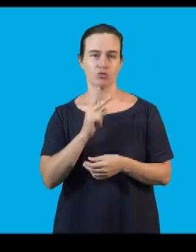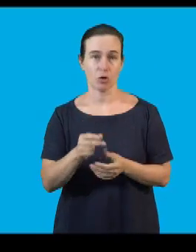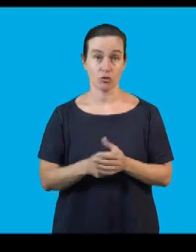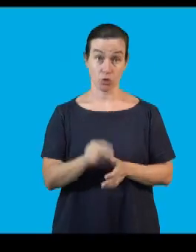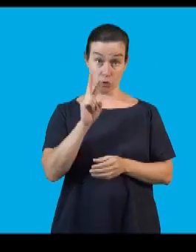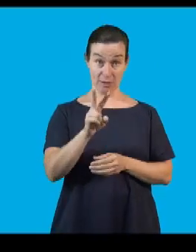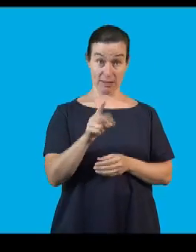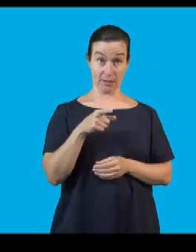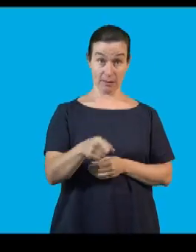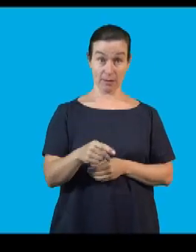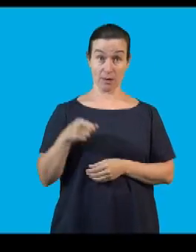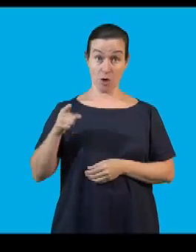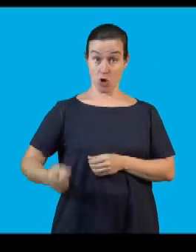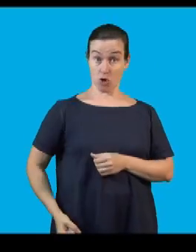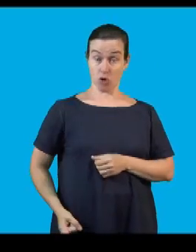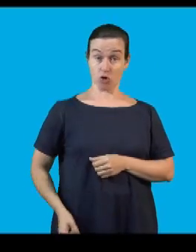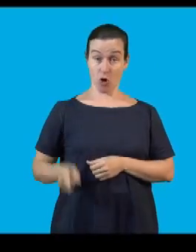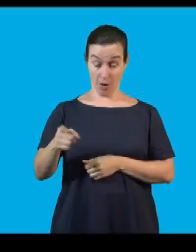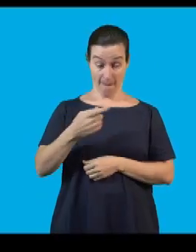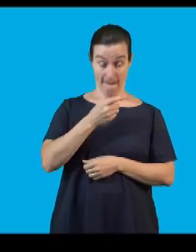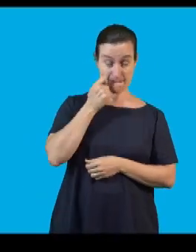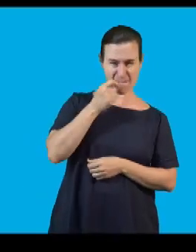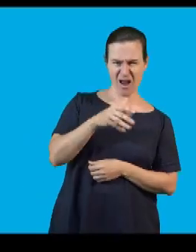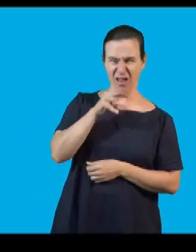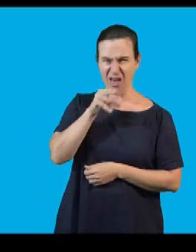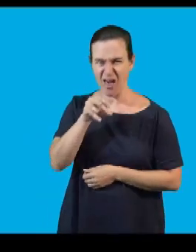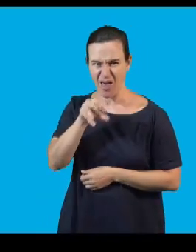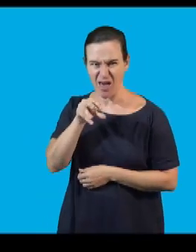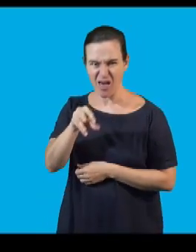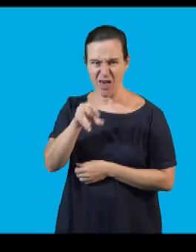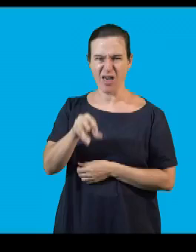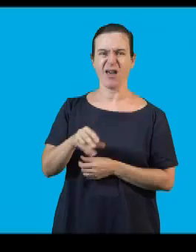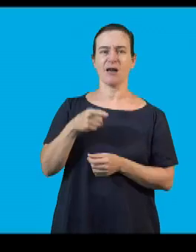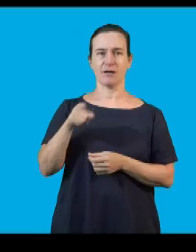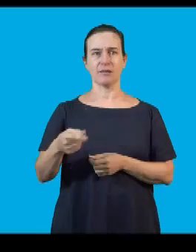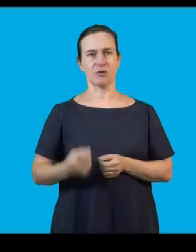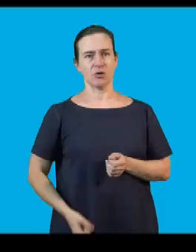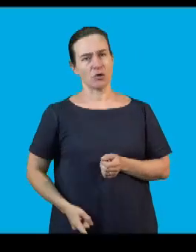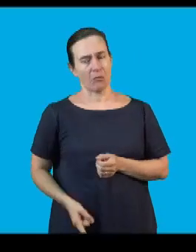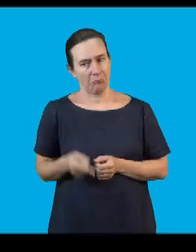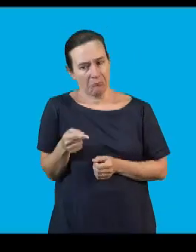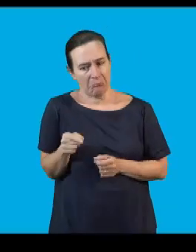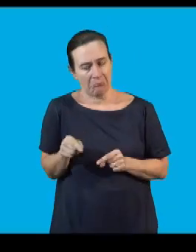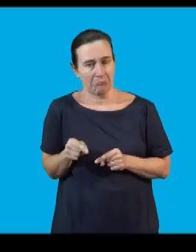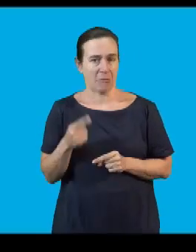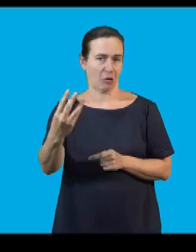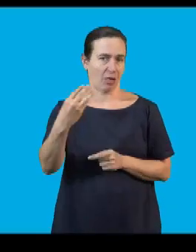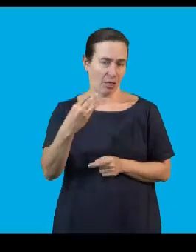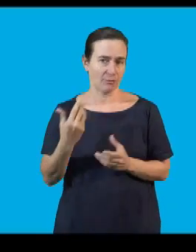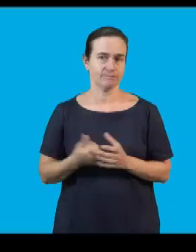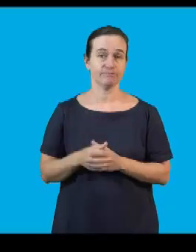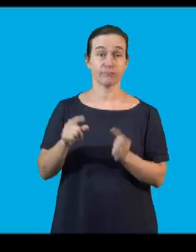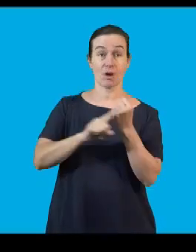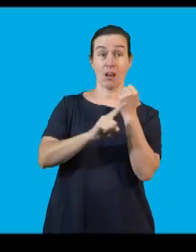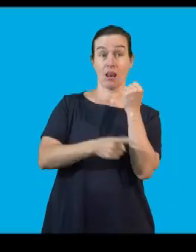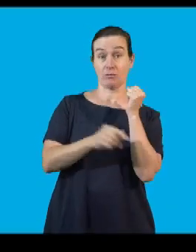drawn Fred Bassett being scolded by his owner and use of those punctuation marks there. In the